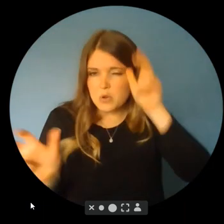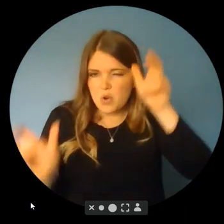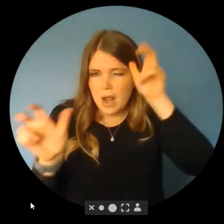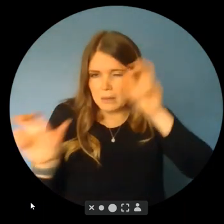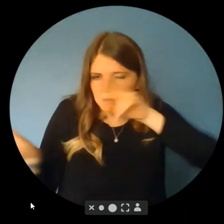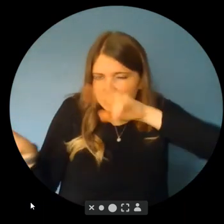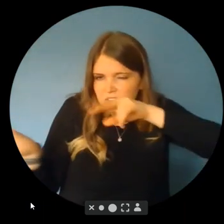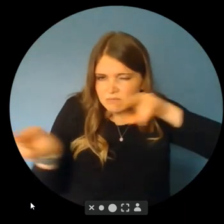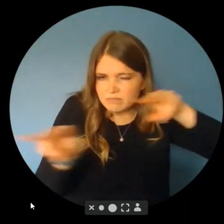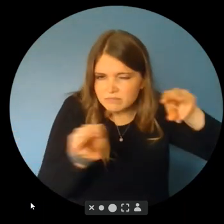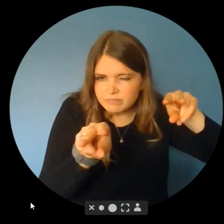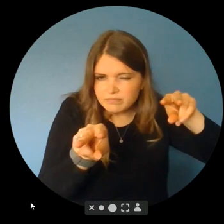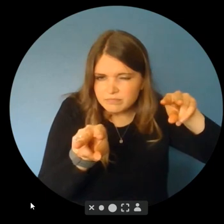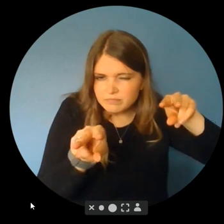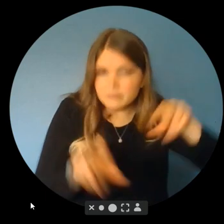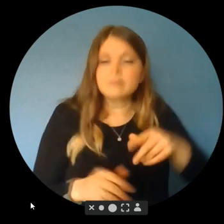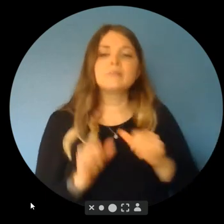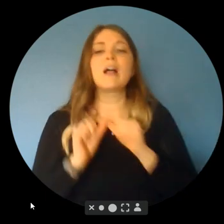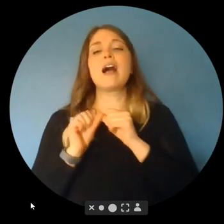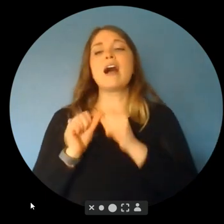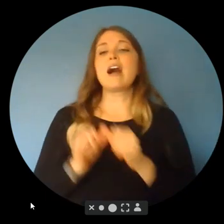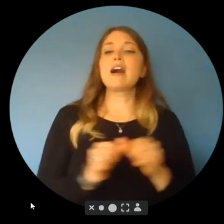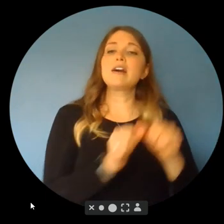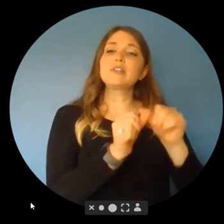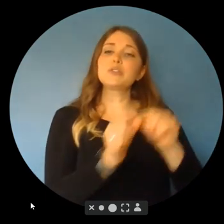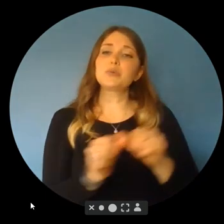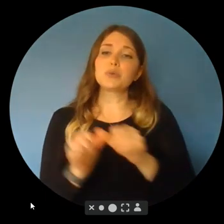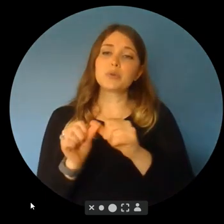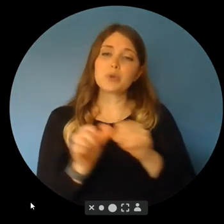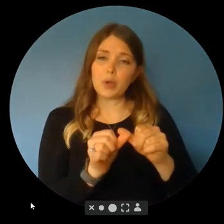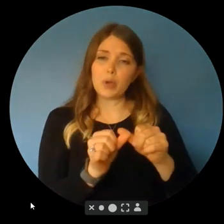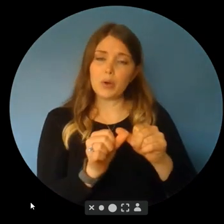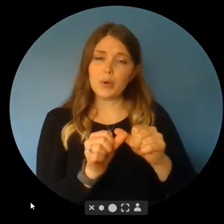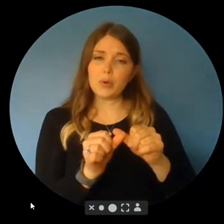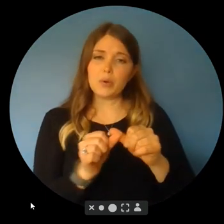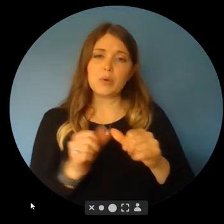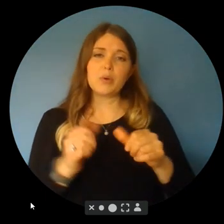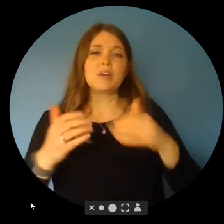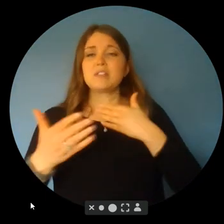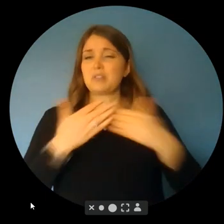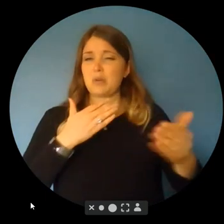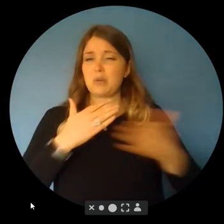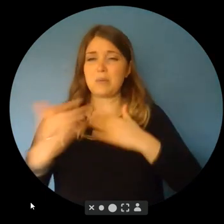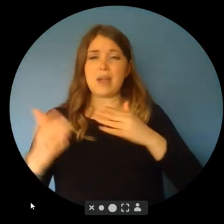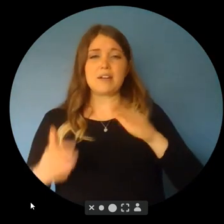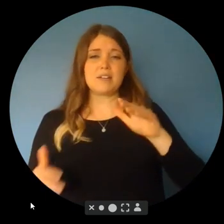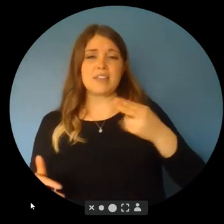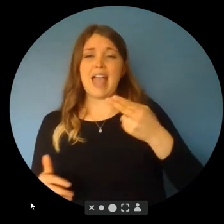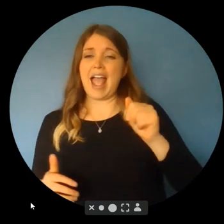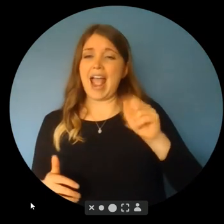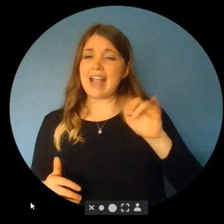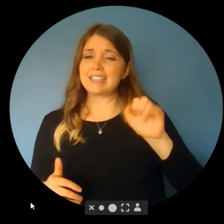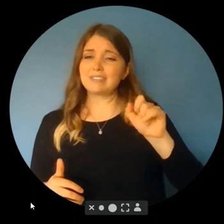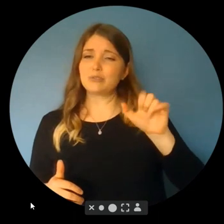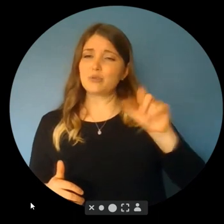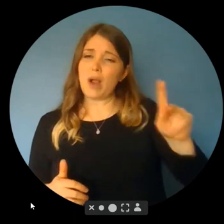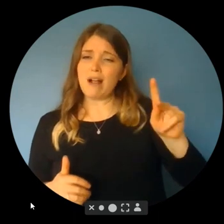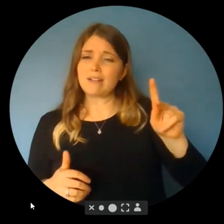prowl. On you will go, though the hanging cross howl. Look at all these howlers.